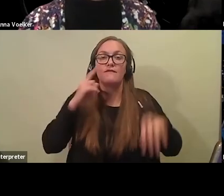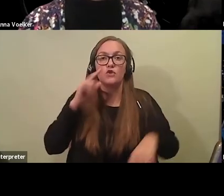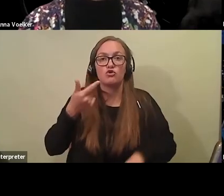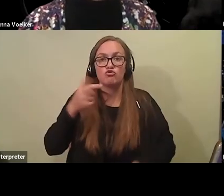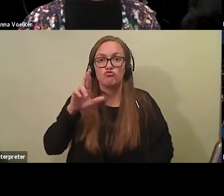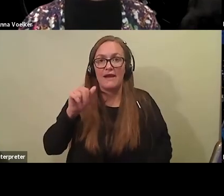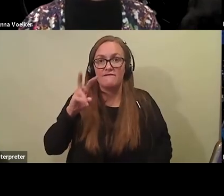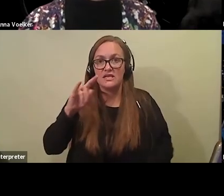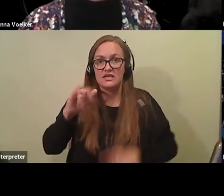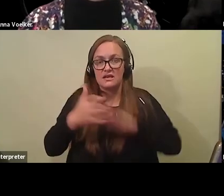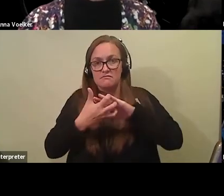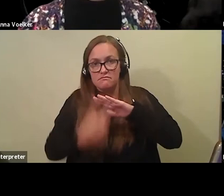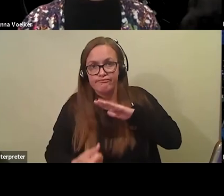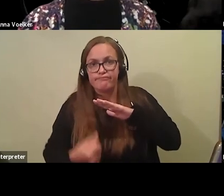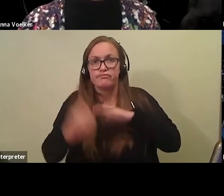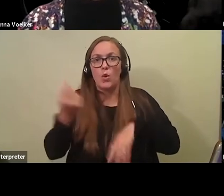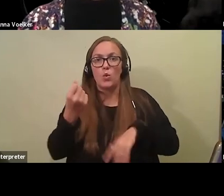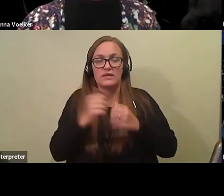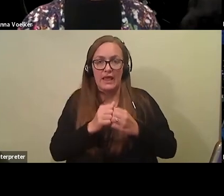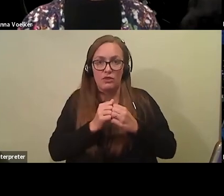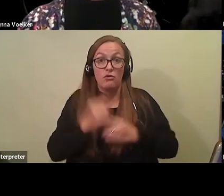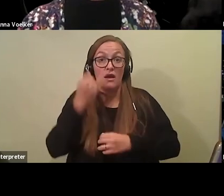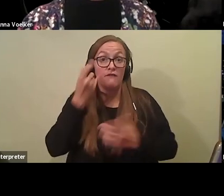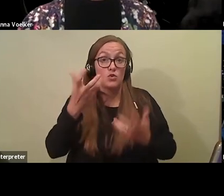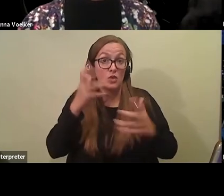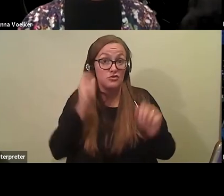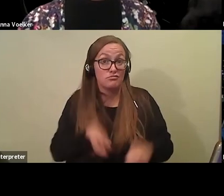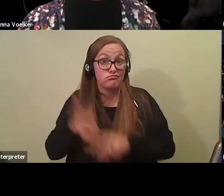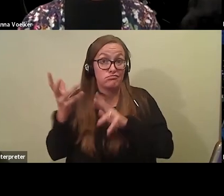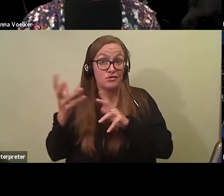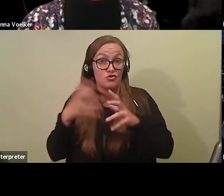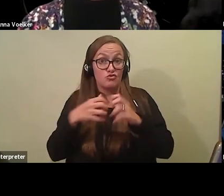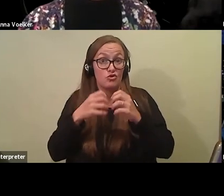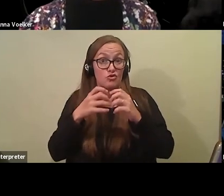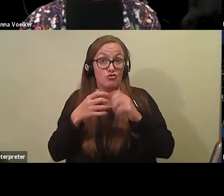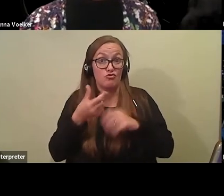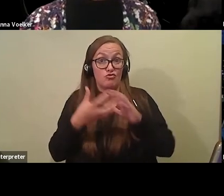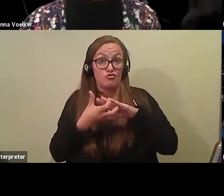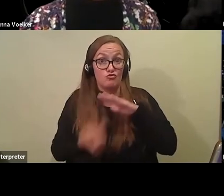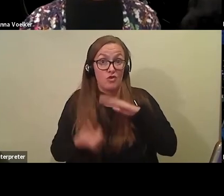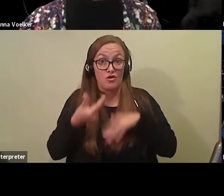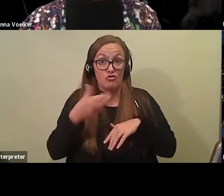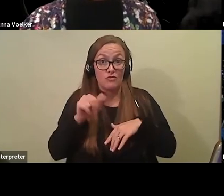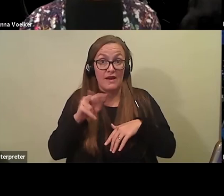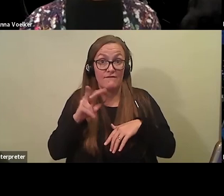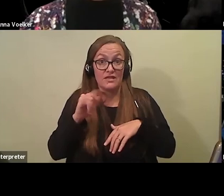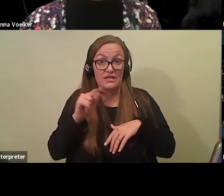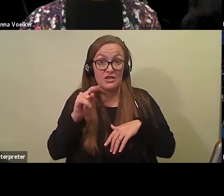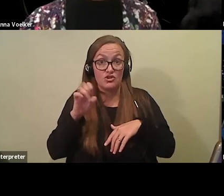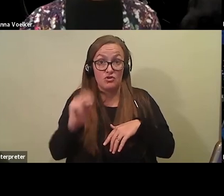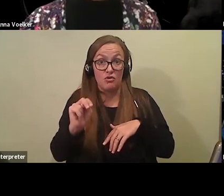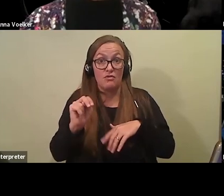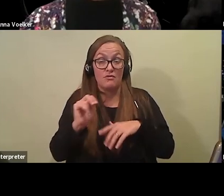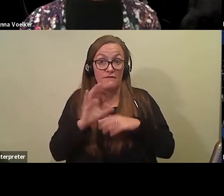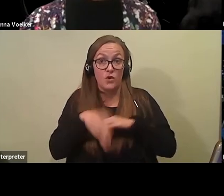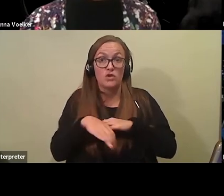it requires, if you want to get rid of the gravitational force to destroy a planet, it requires you to hire the sun. So